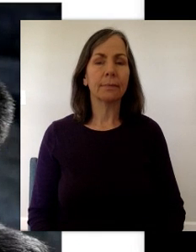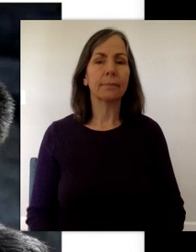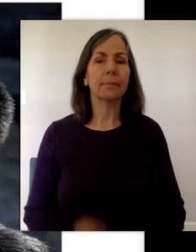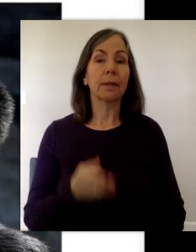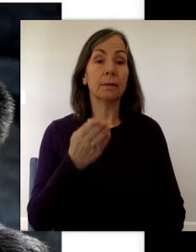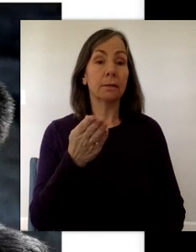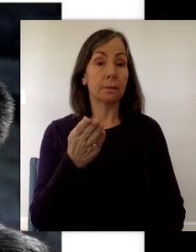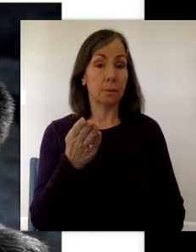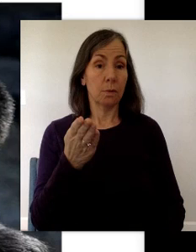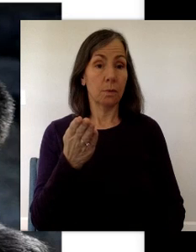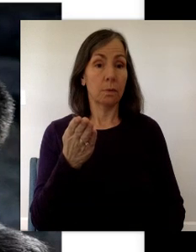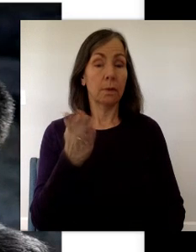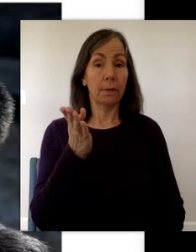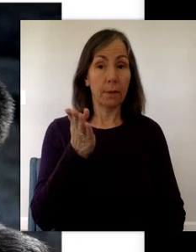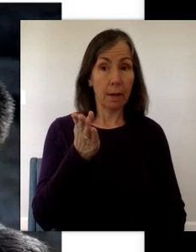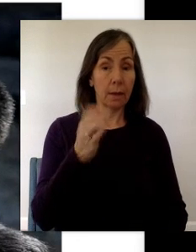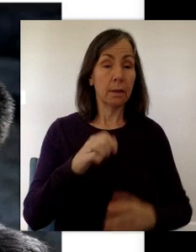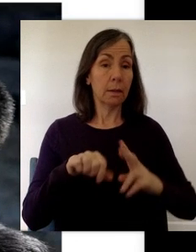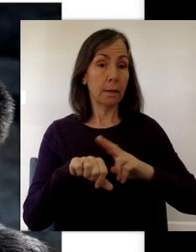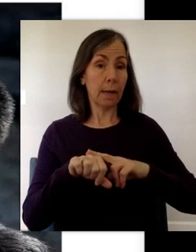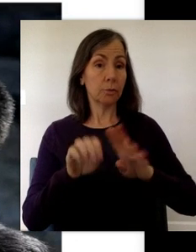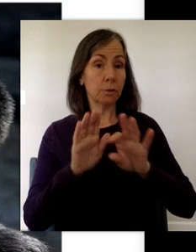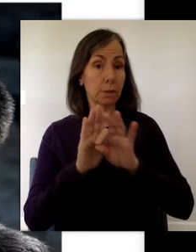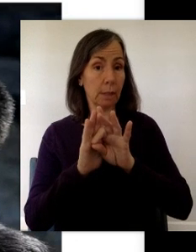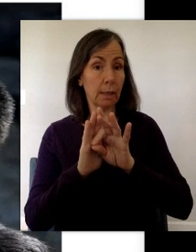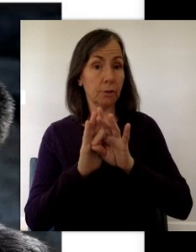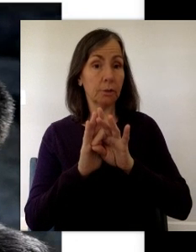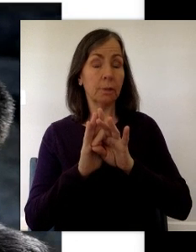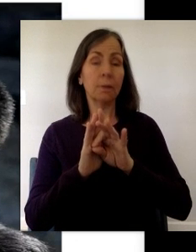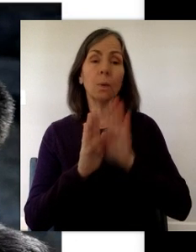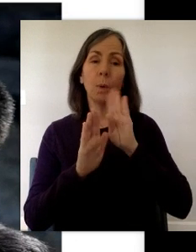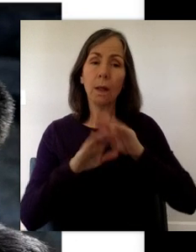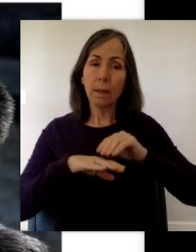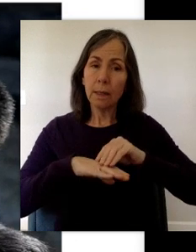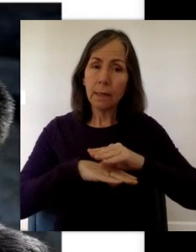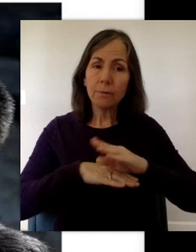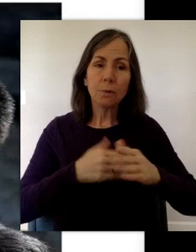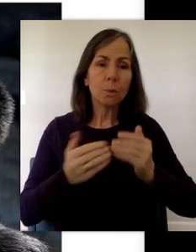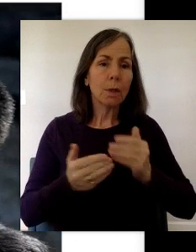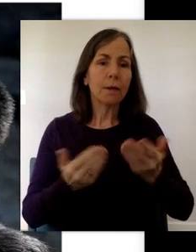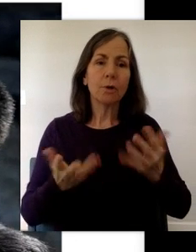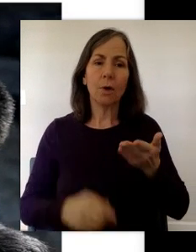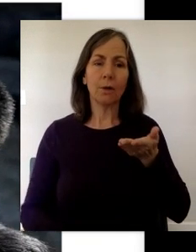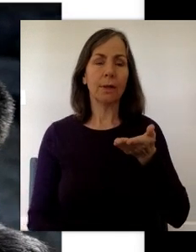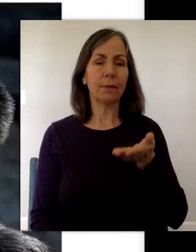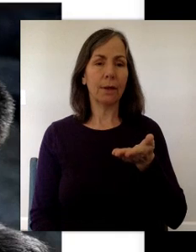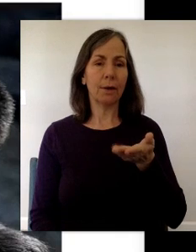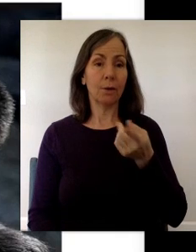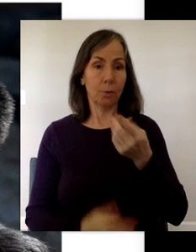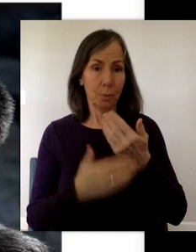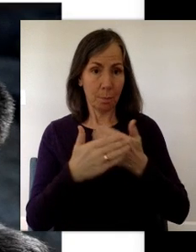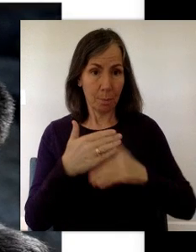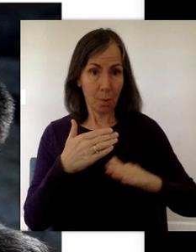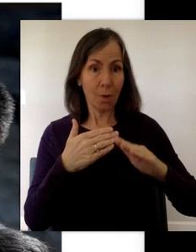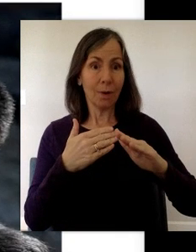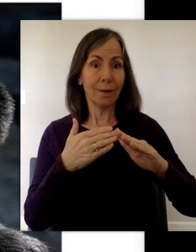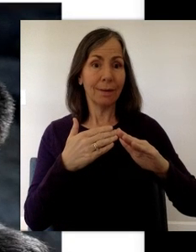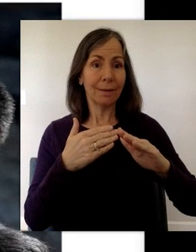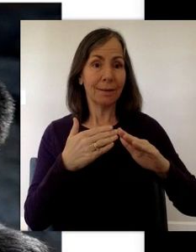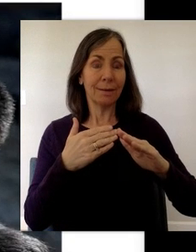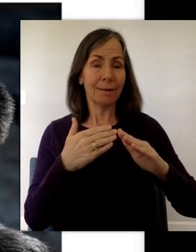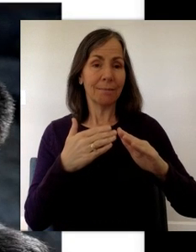natural selection acts on what's already there. You're born the way you're born. You don't just magically grow